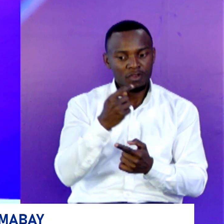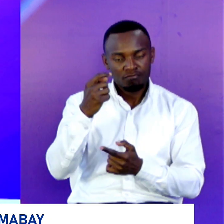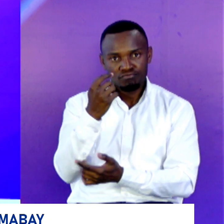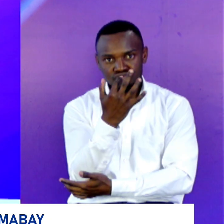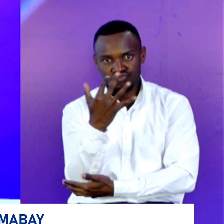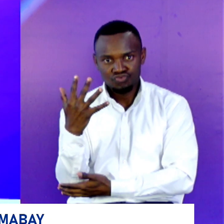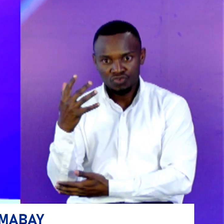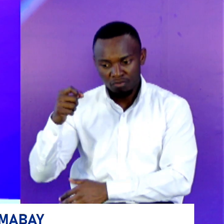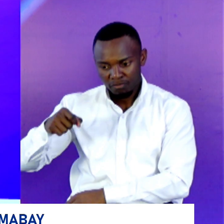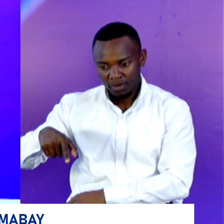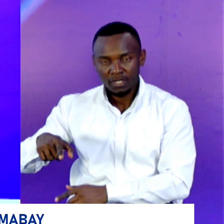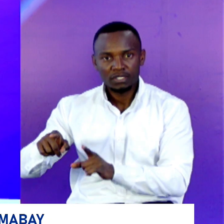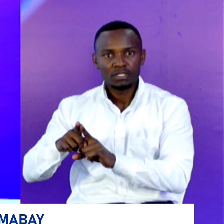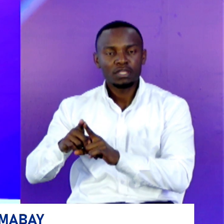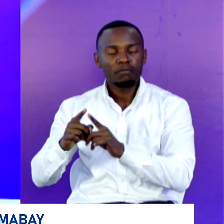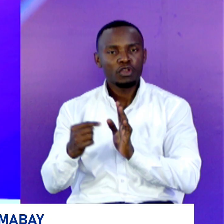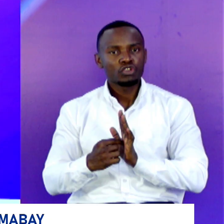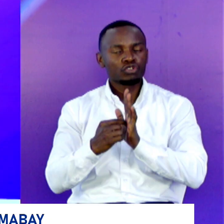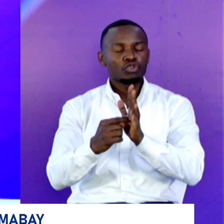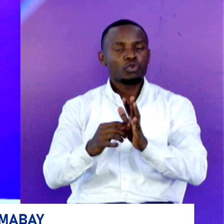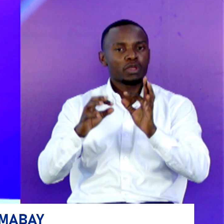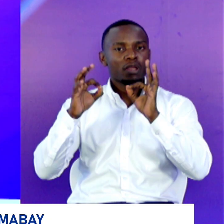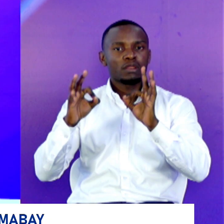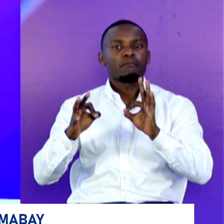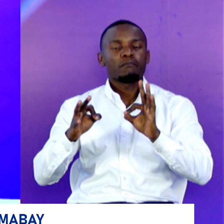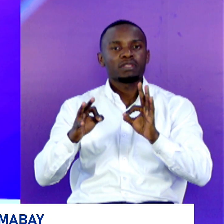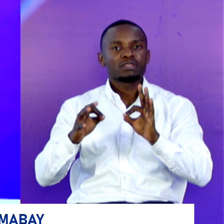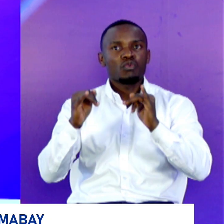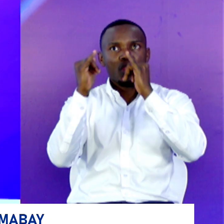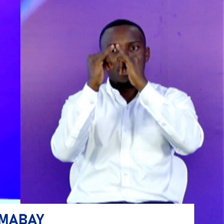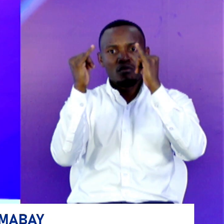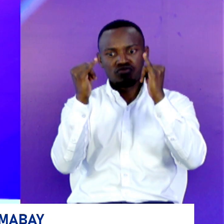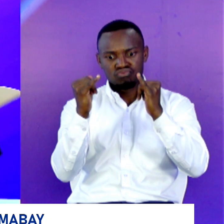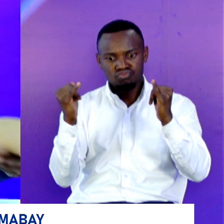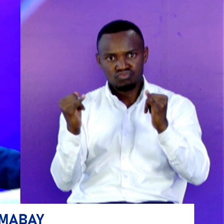an iconic monument by President William Ruto.